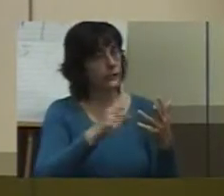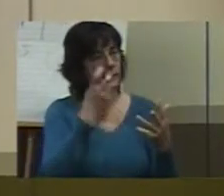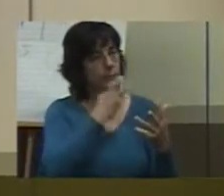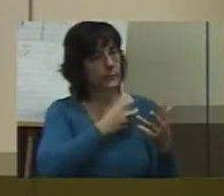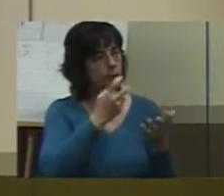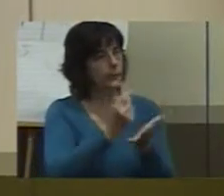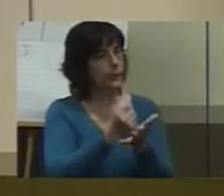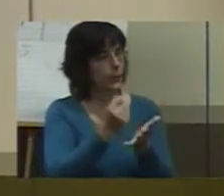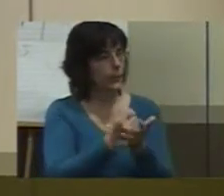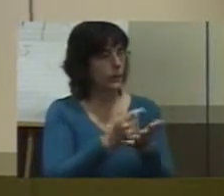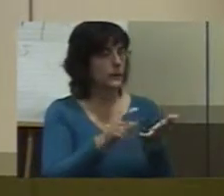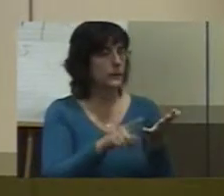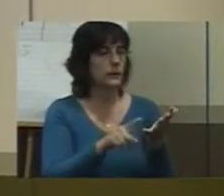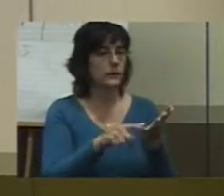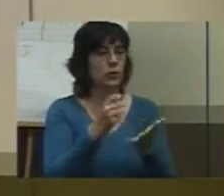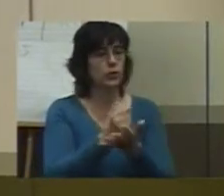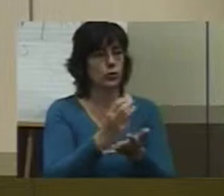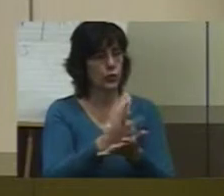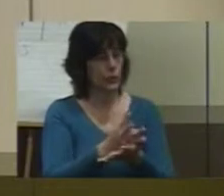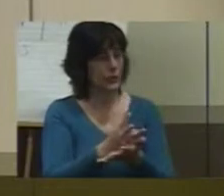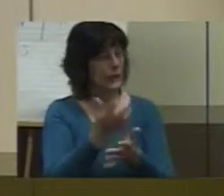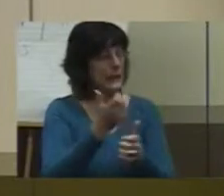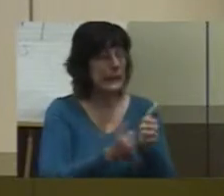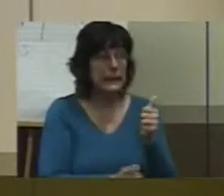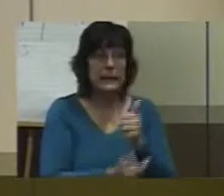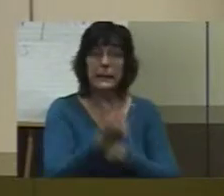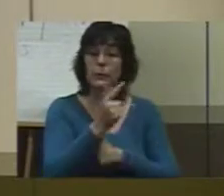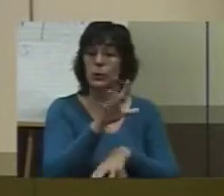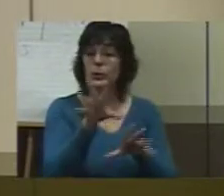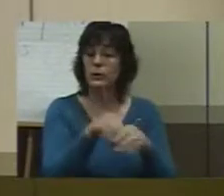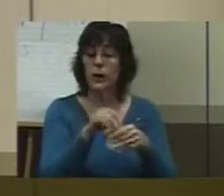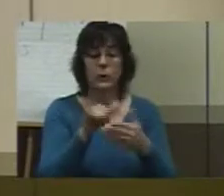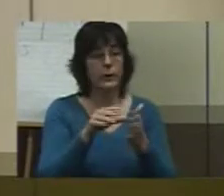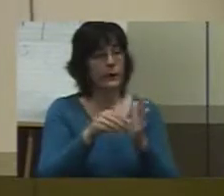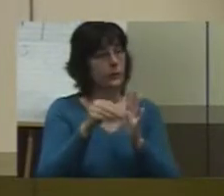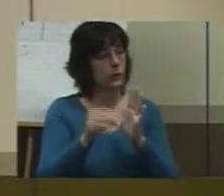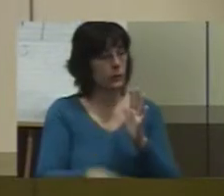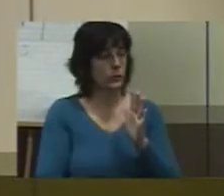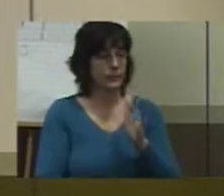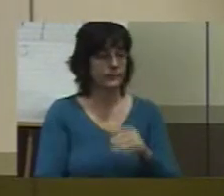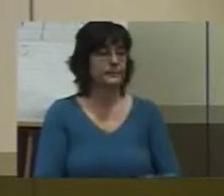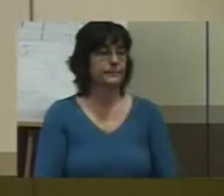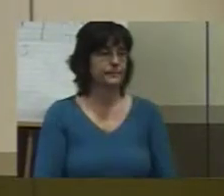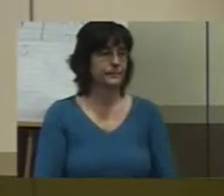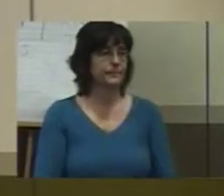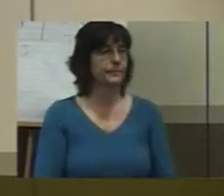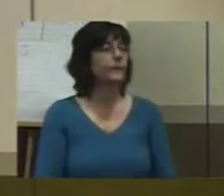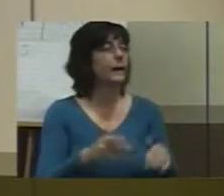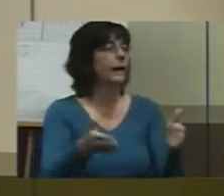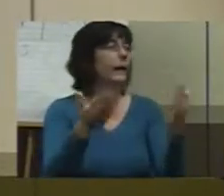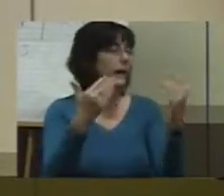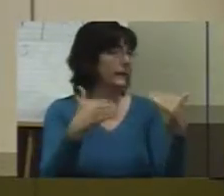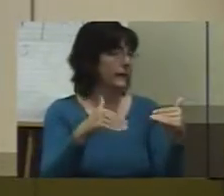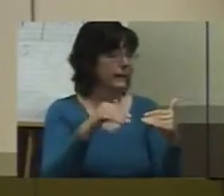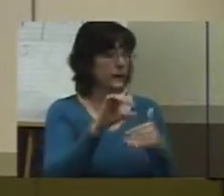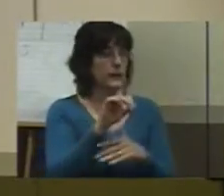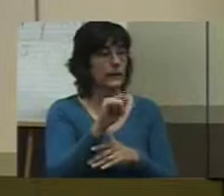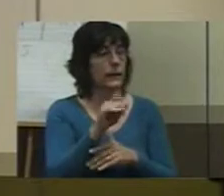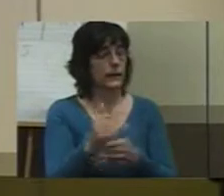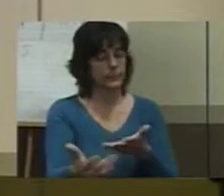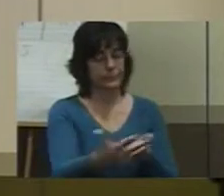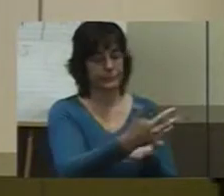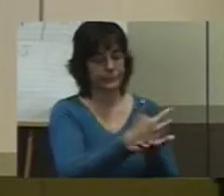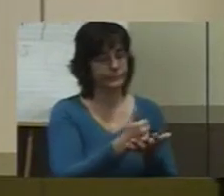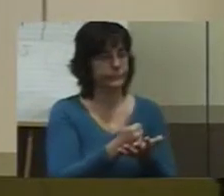speech therapists, social workers, anybody who has involvement with the student. Okay? Then we want the data